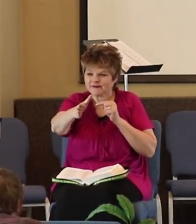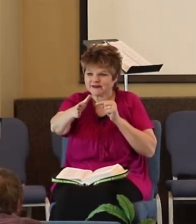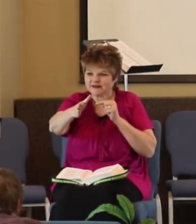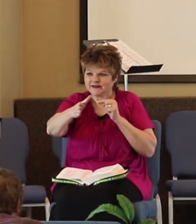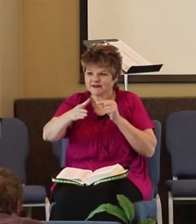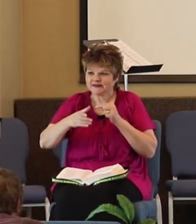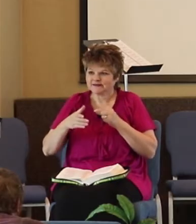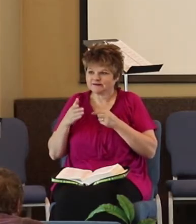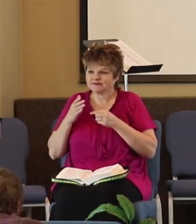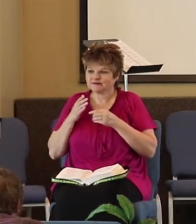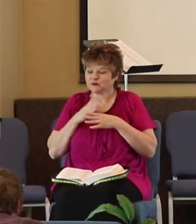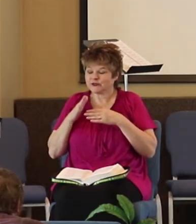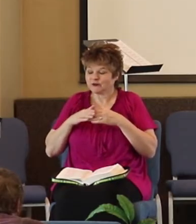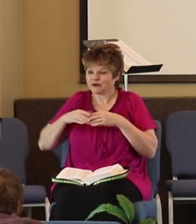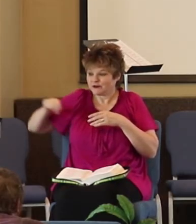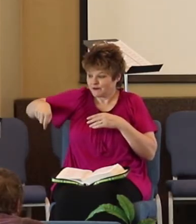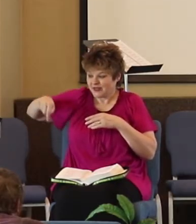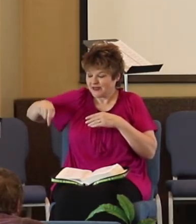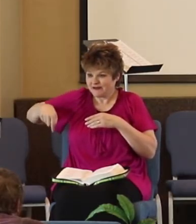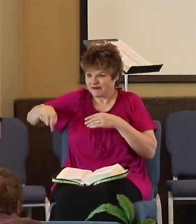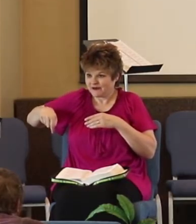anyway.